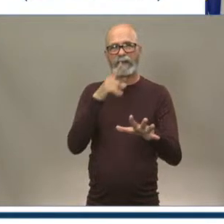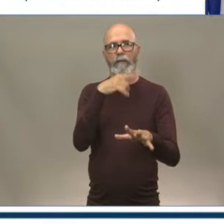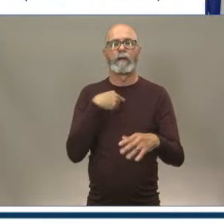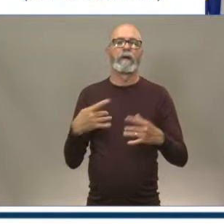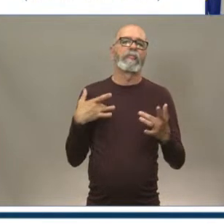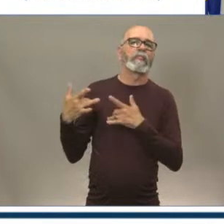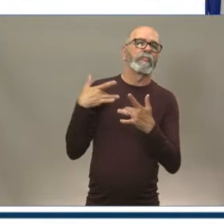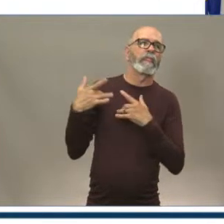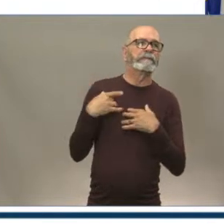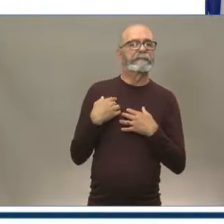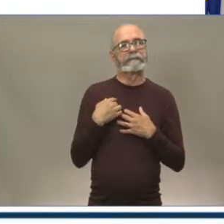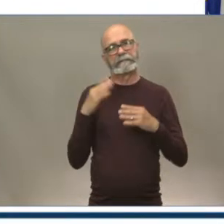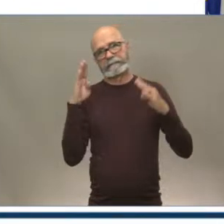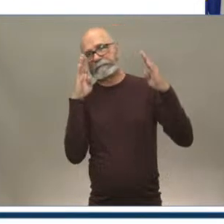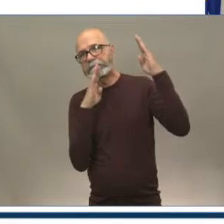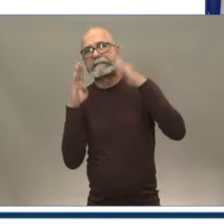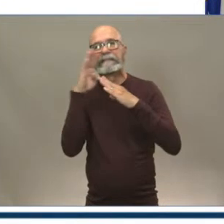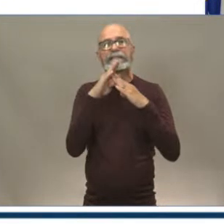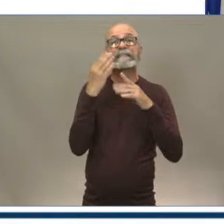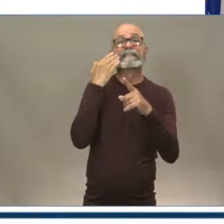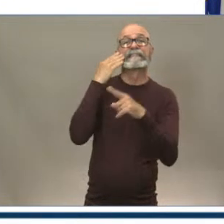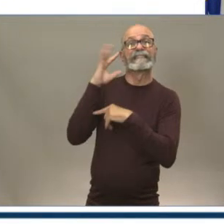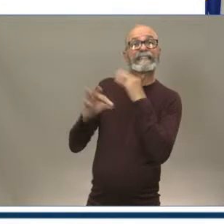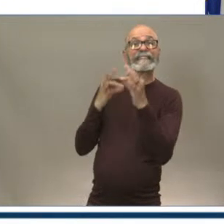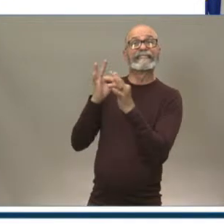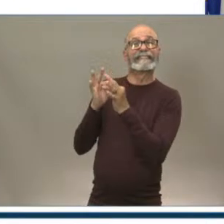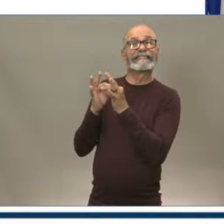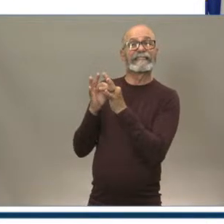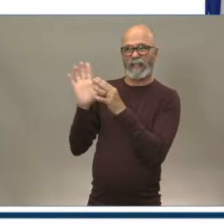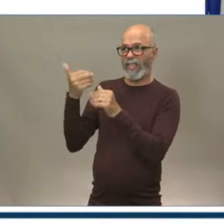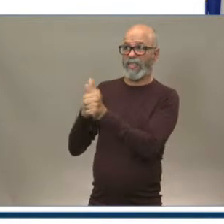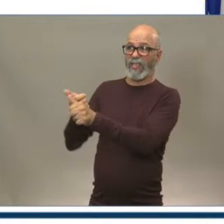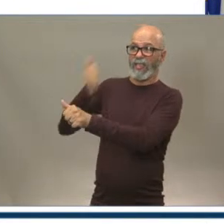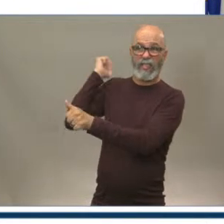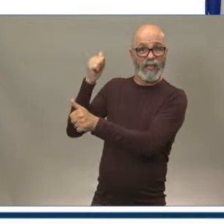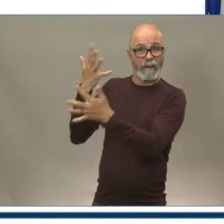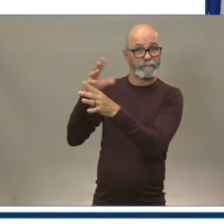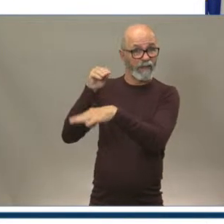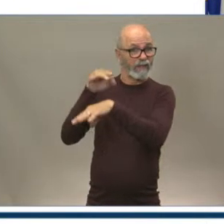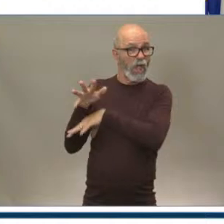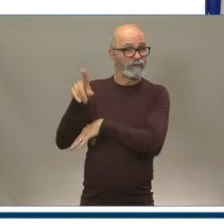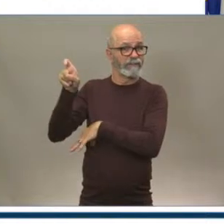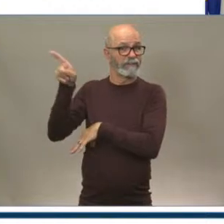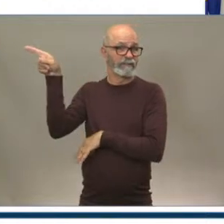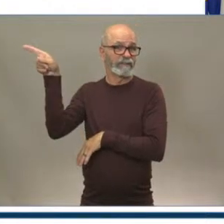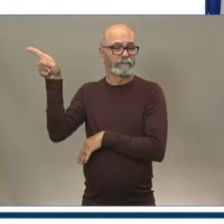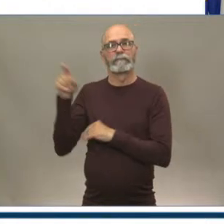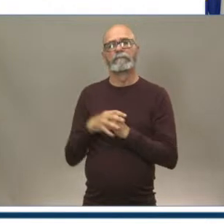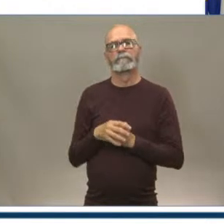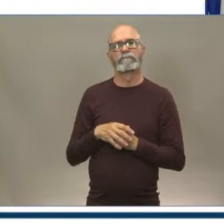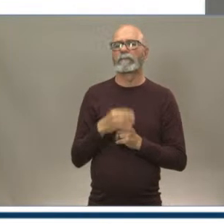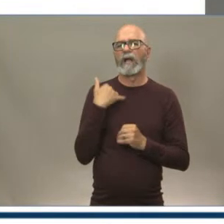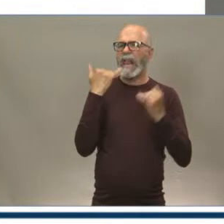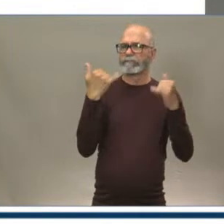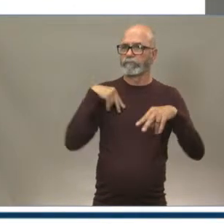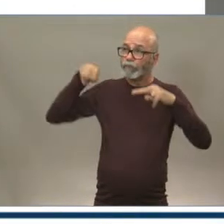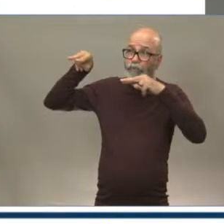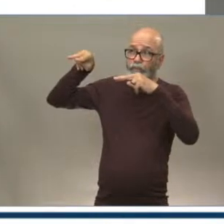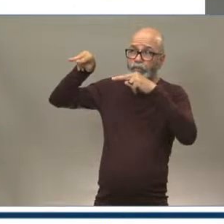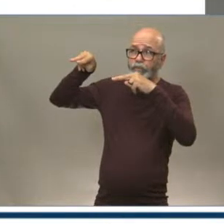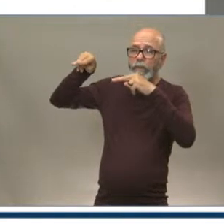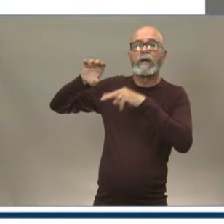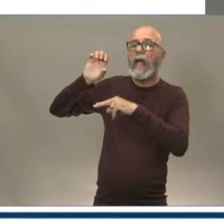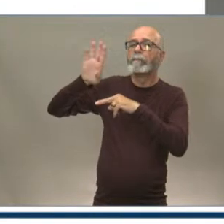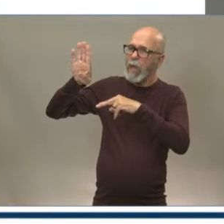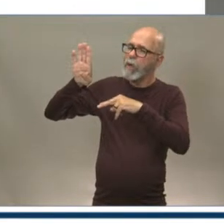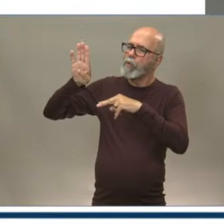testing backlog making it impossible to say one way or the other? No, we're paying very close attention. Fortunately, we have testing